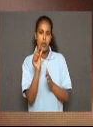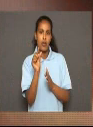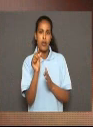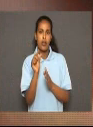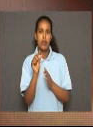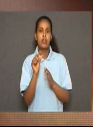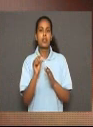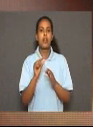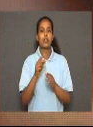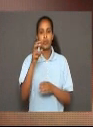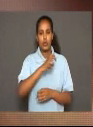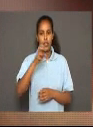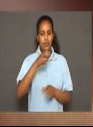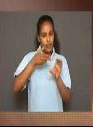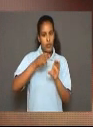for transportation,